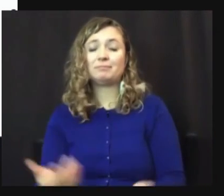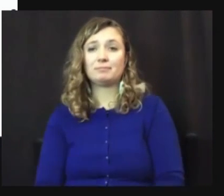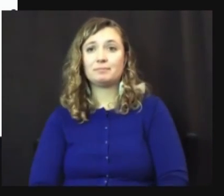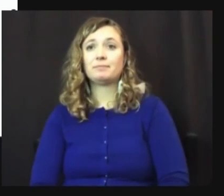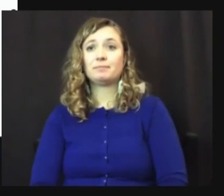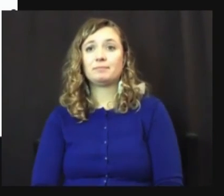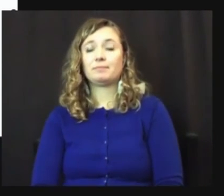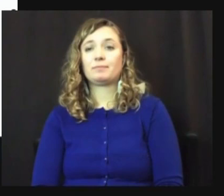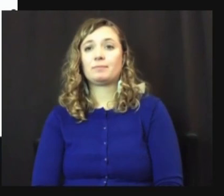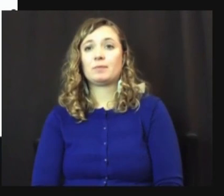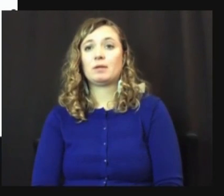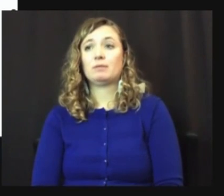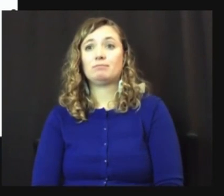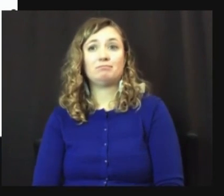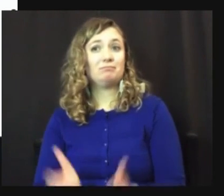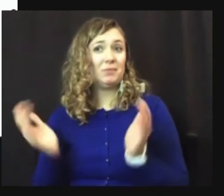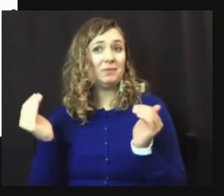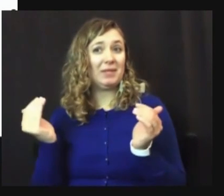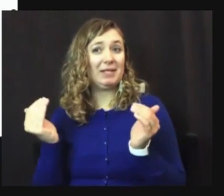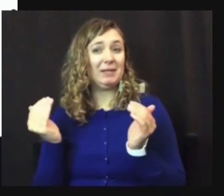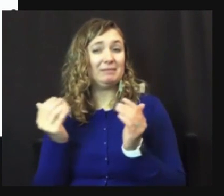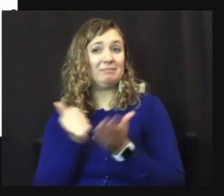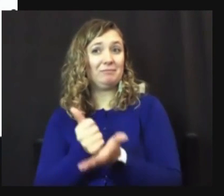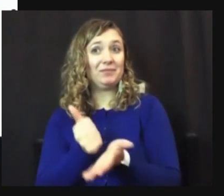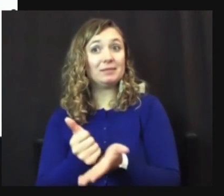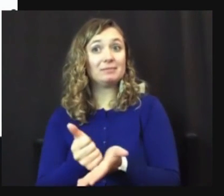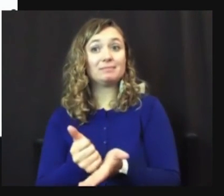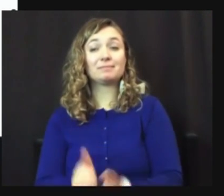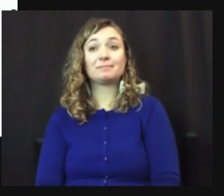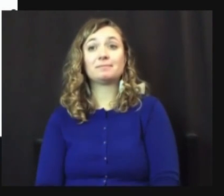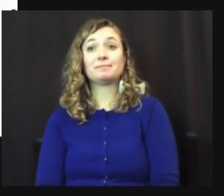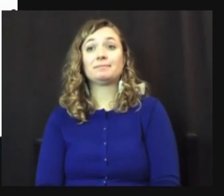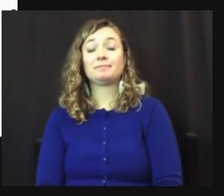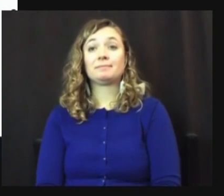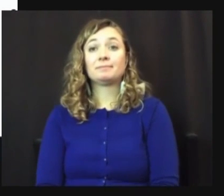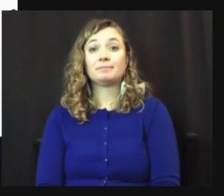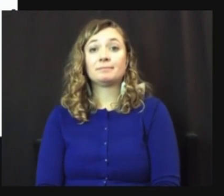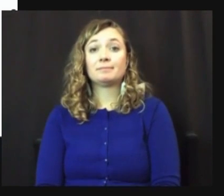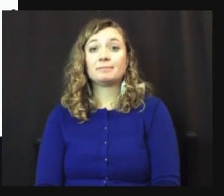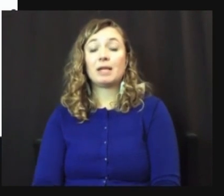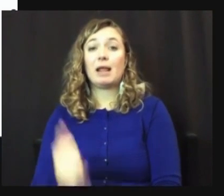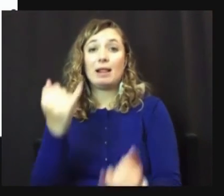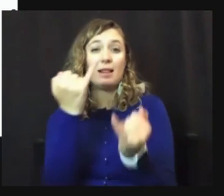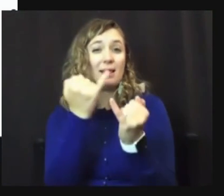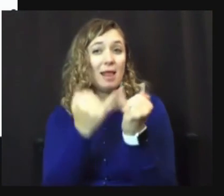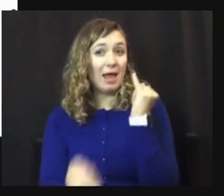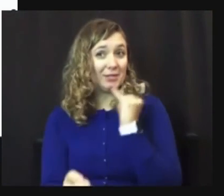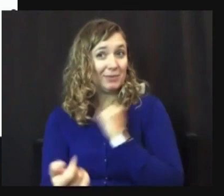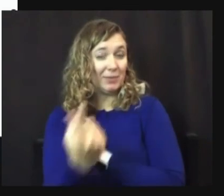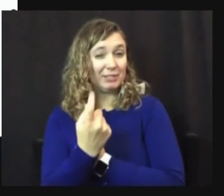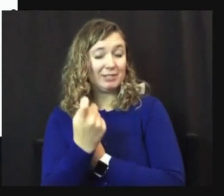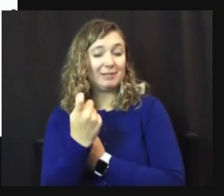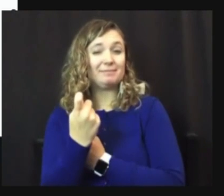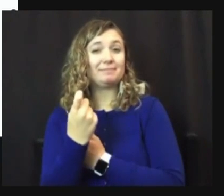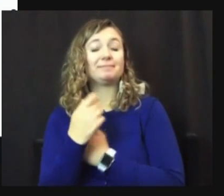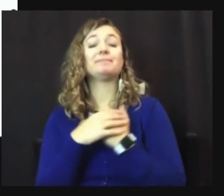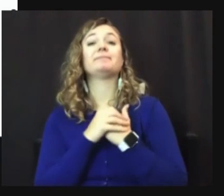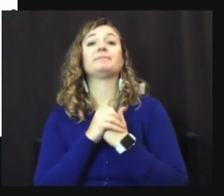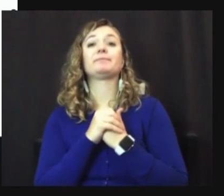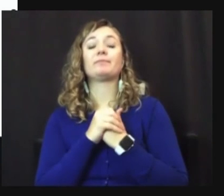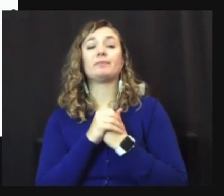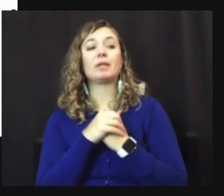So I hope that was helpful. And then I'll take this last question. I